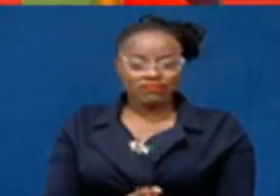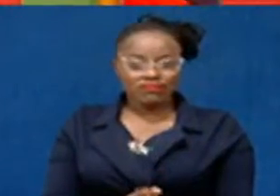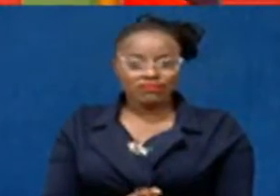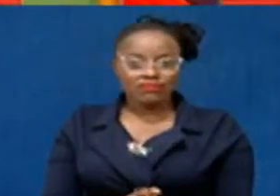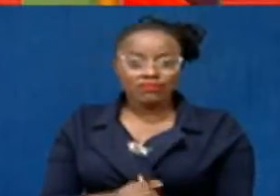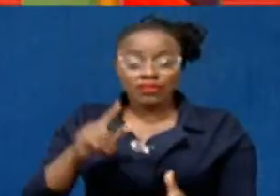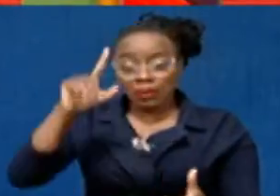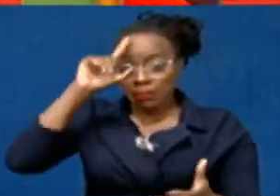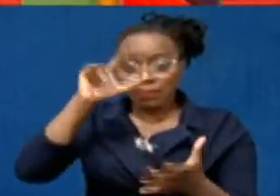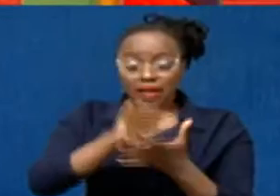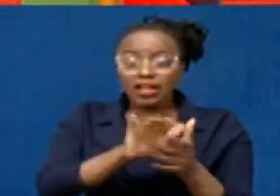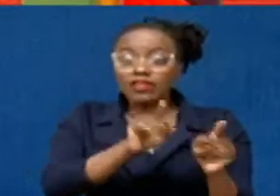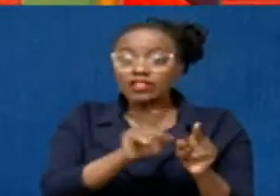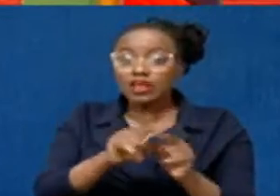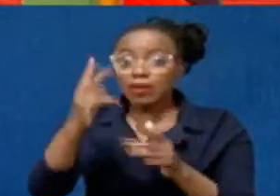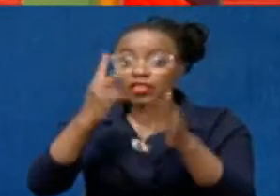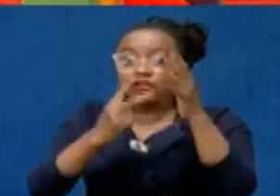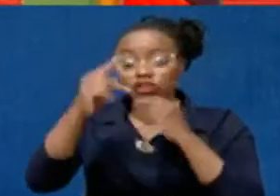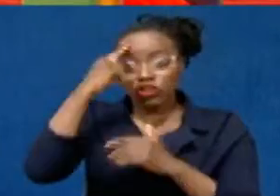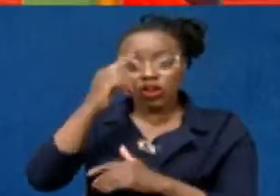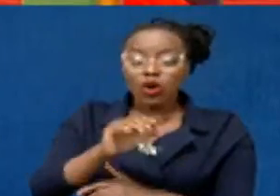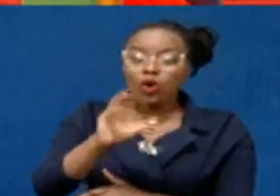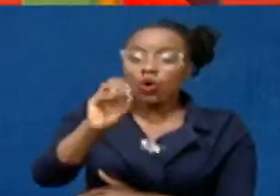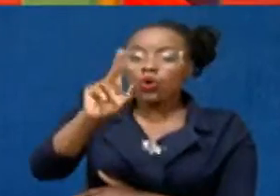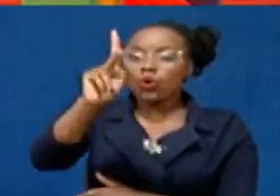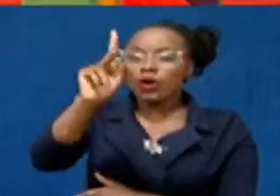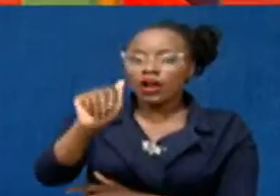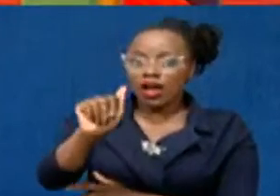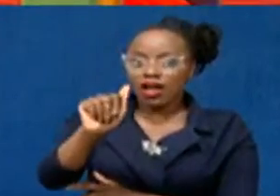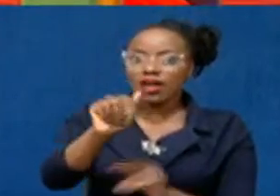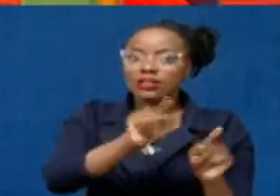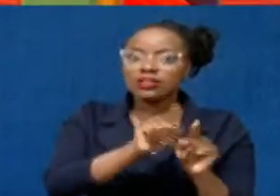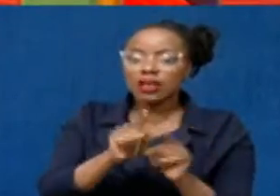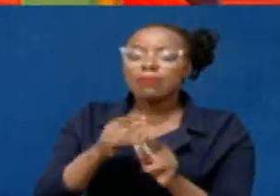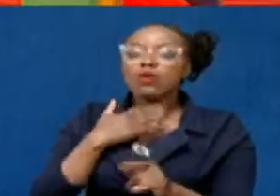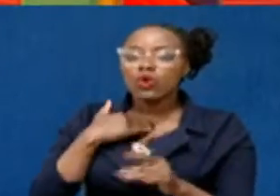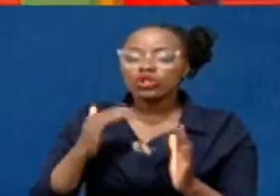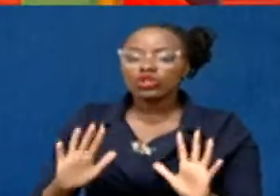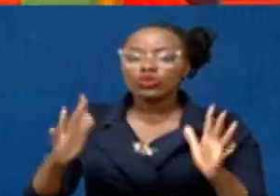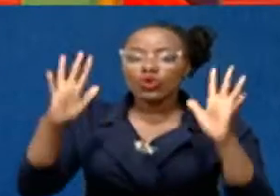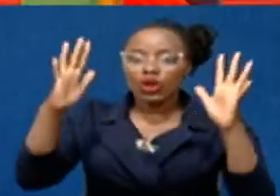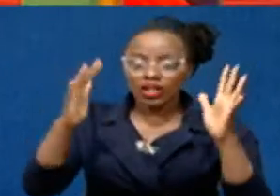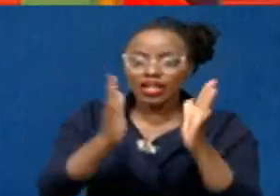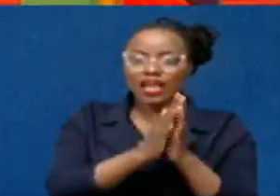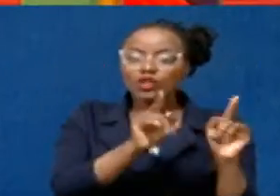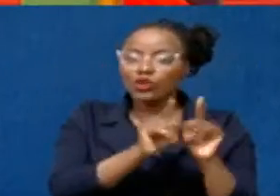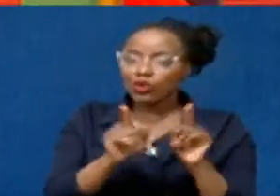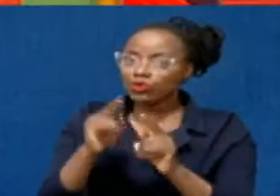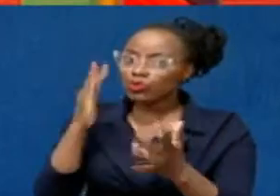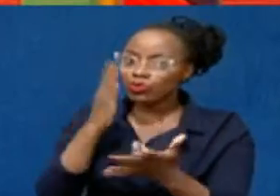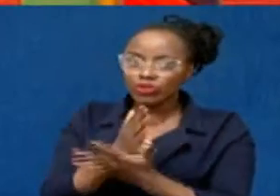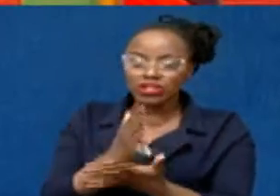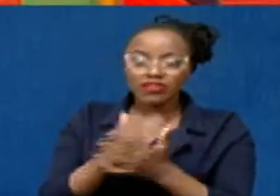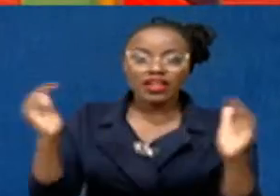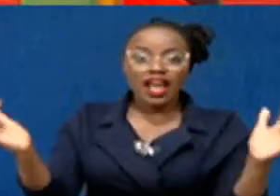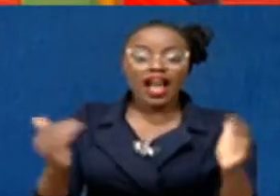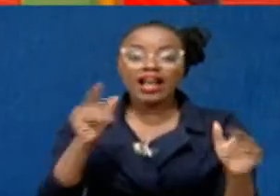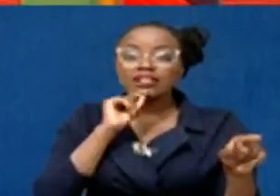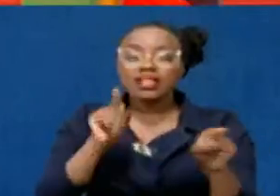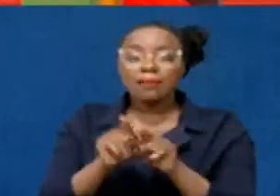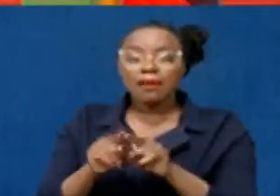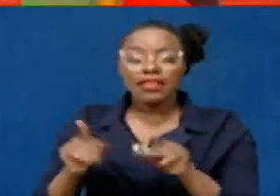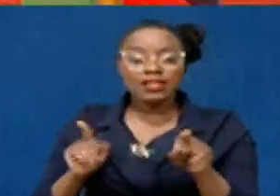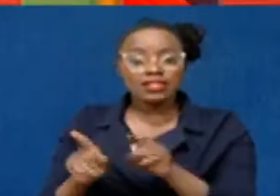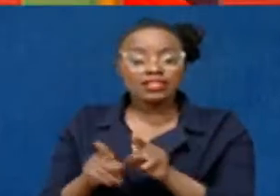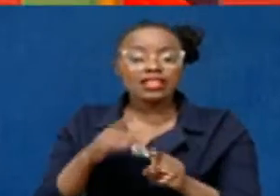I believe firmly in the vision of the One Kenya Alliance. And I really want to congratulate and really encourage my brothers